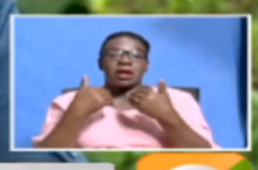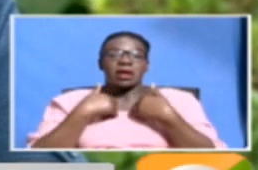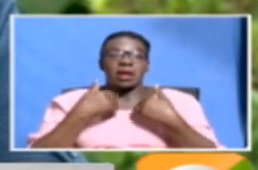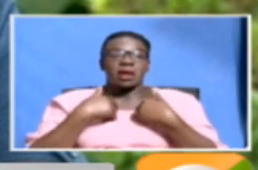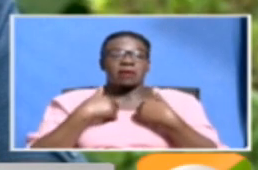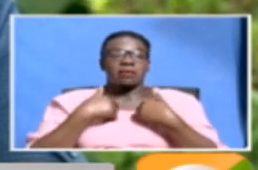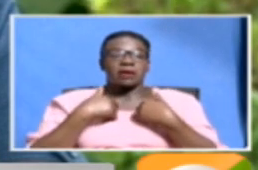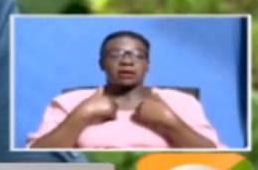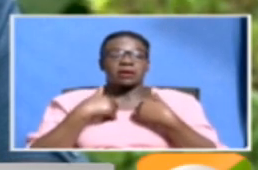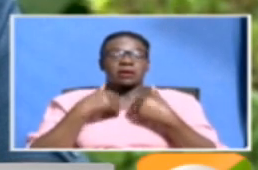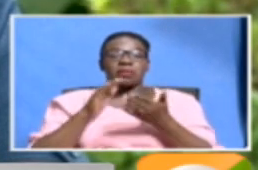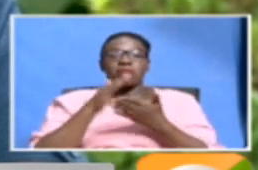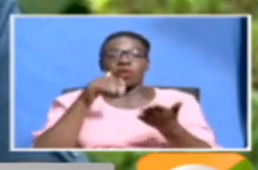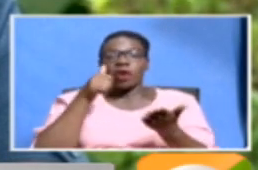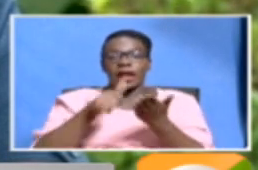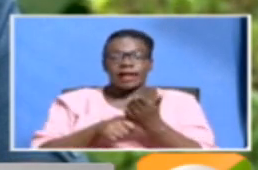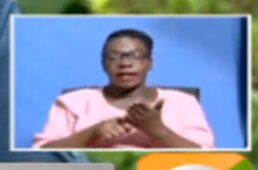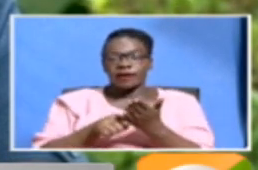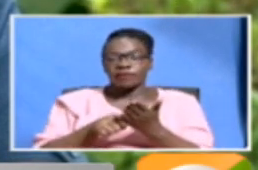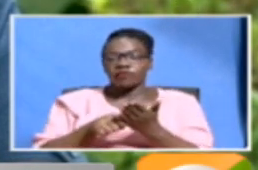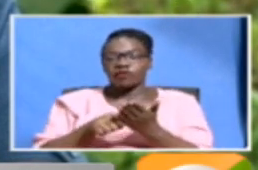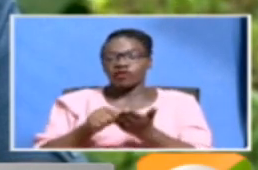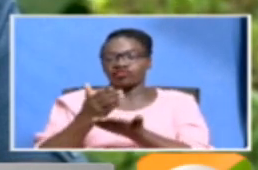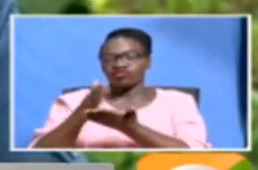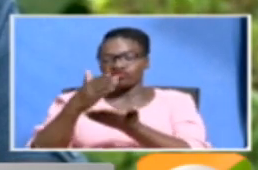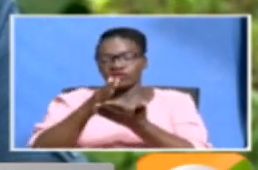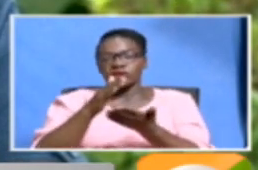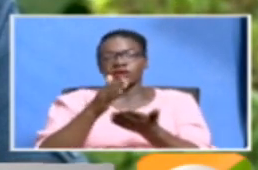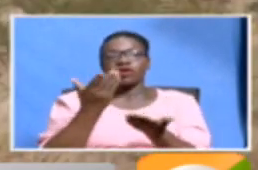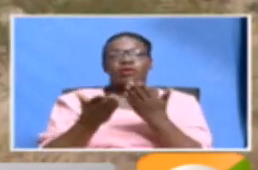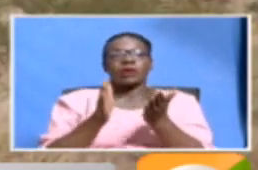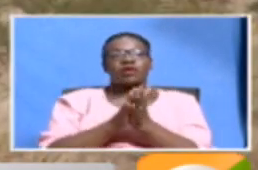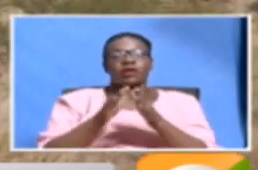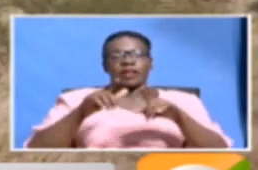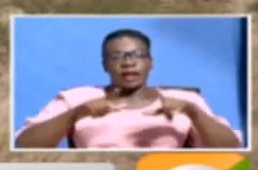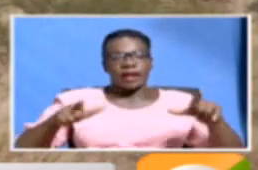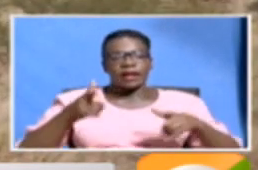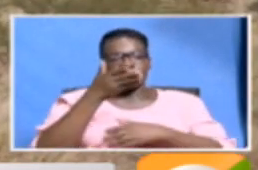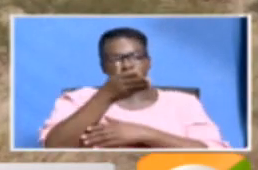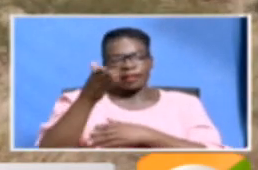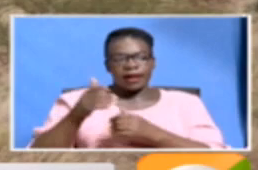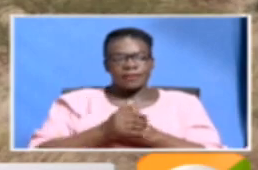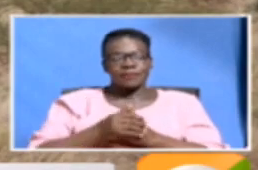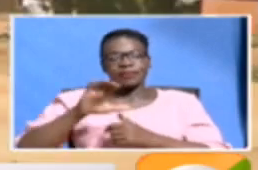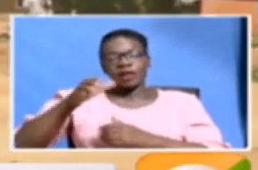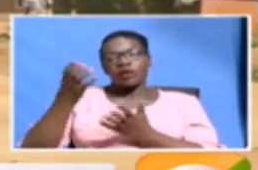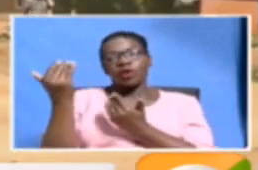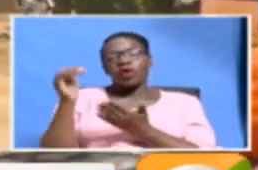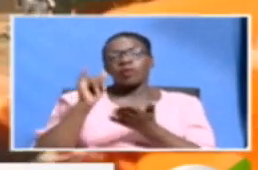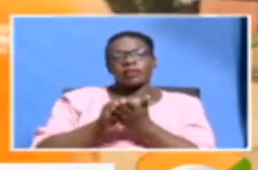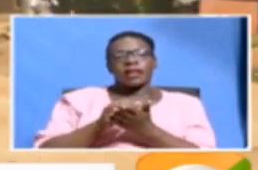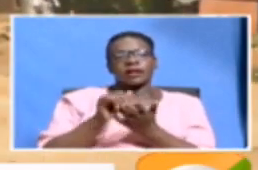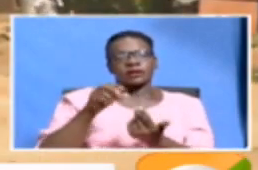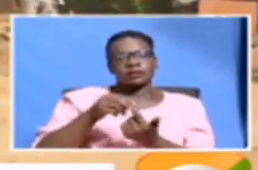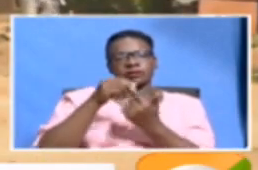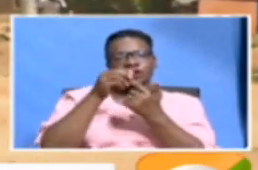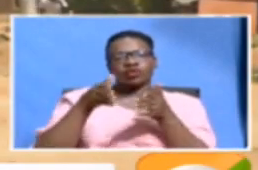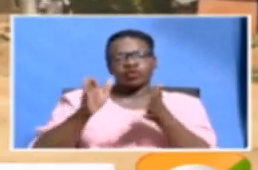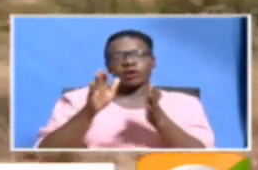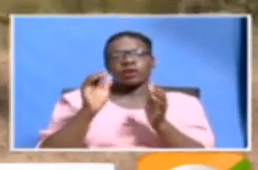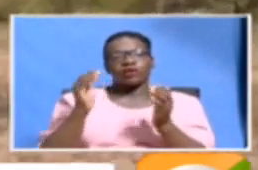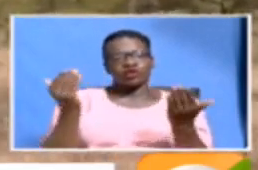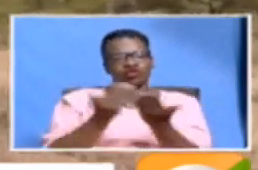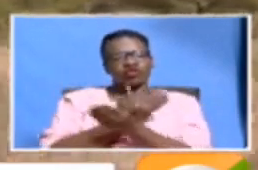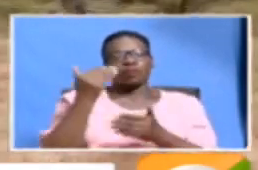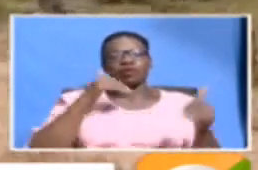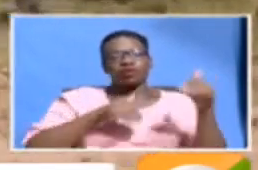letters of allotment as compared to the number of plots on the ground. The county hopes that the unique approach will keep off fraudsters